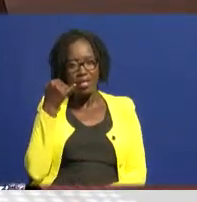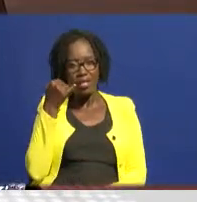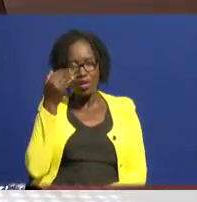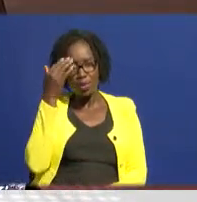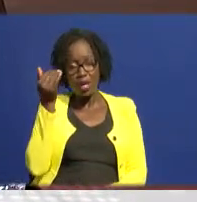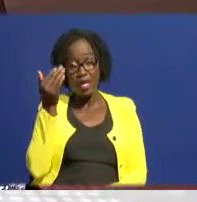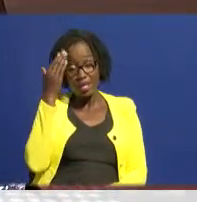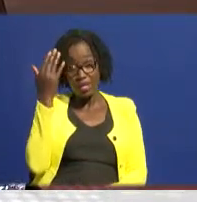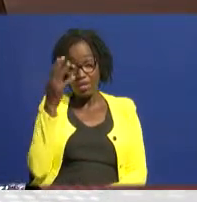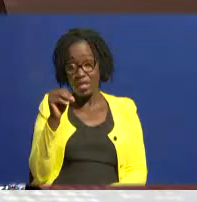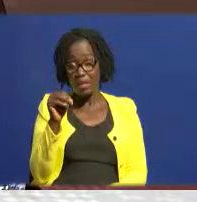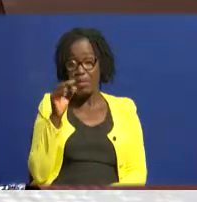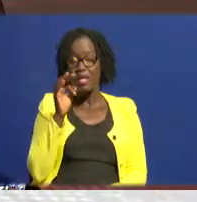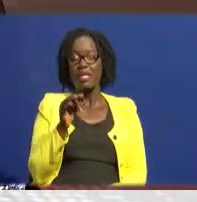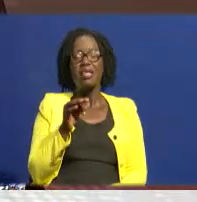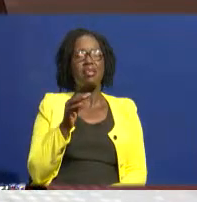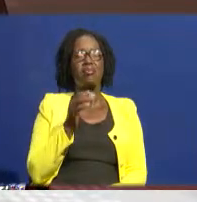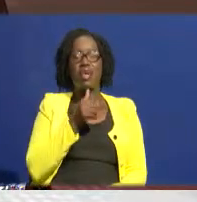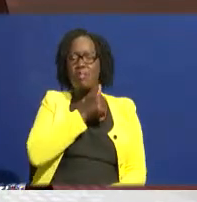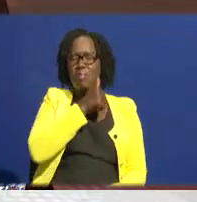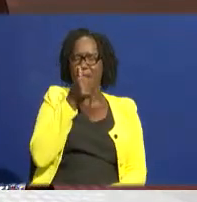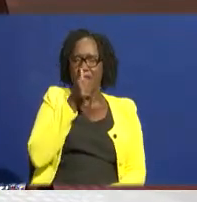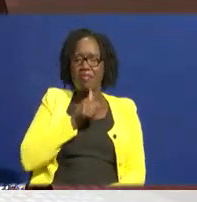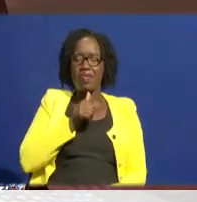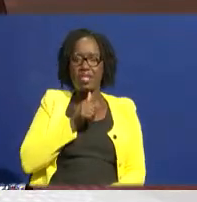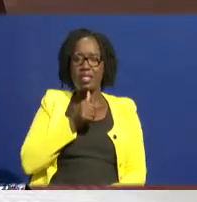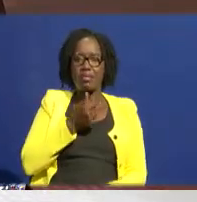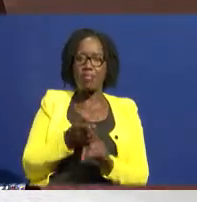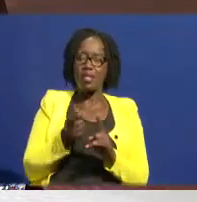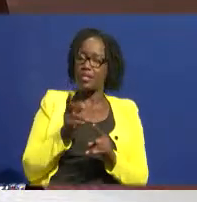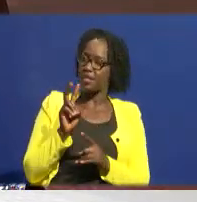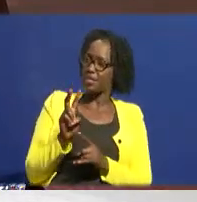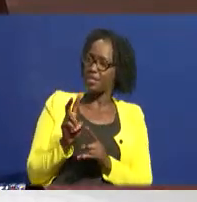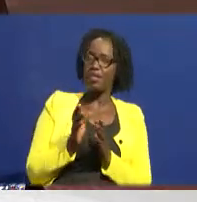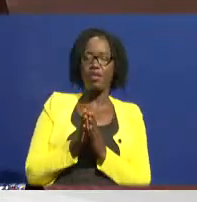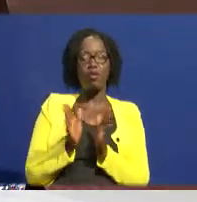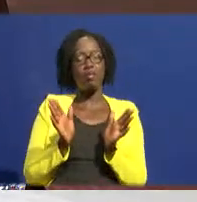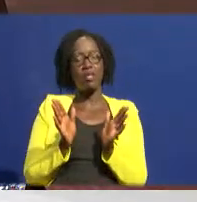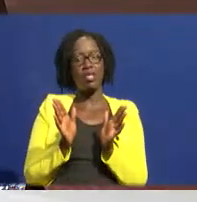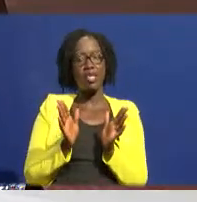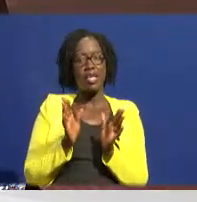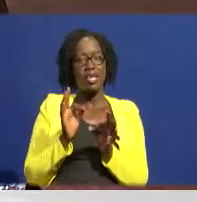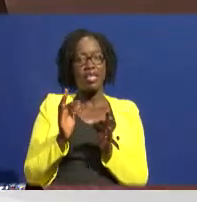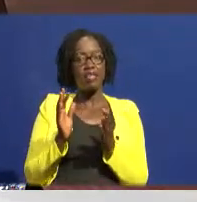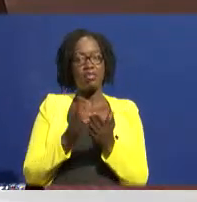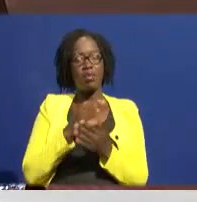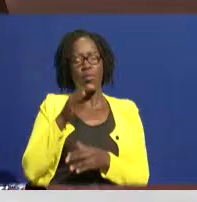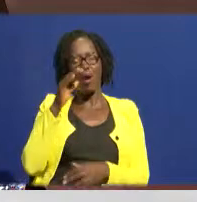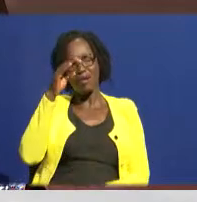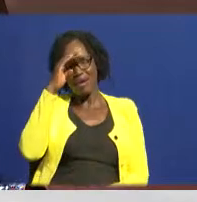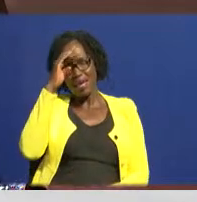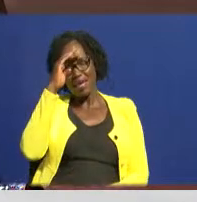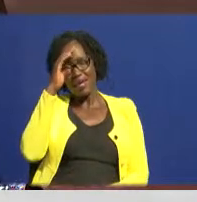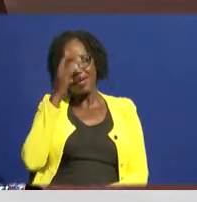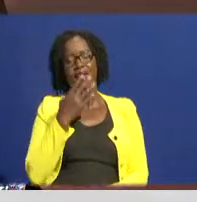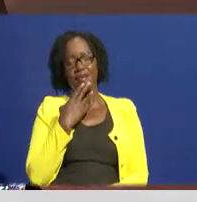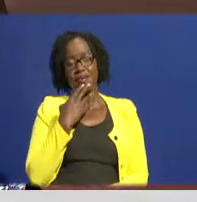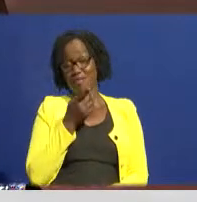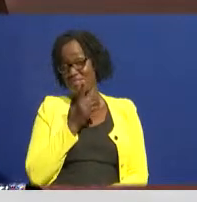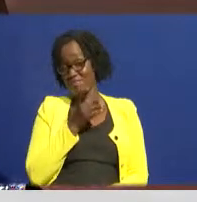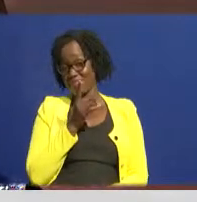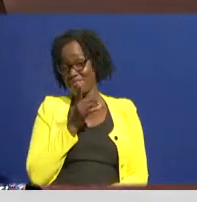them. Even if the student may not open up, that's something that is seen openly. If it's someone who is drunk, they're able to, they can